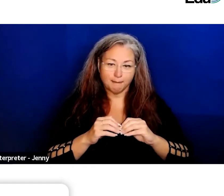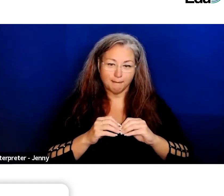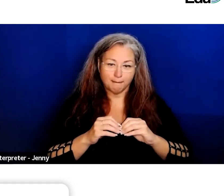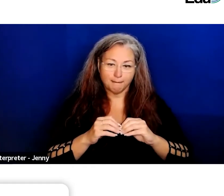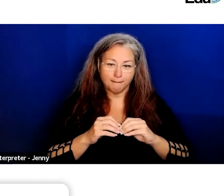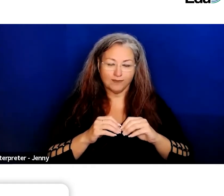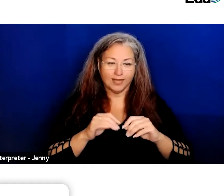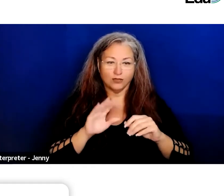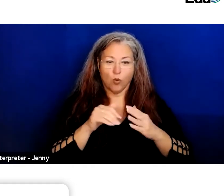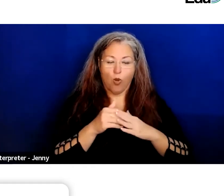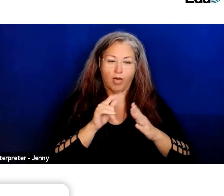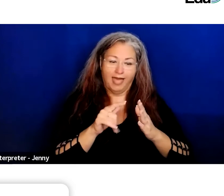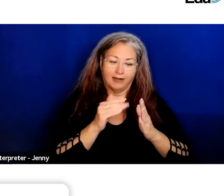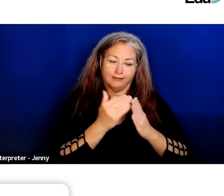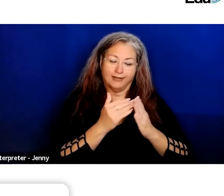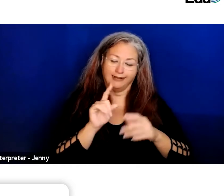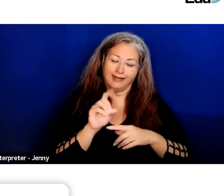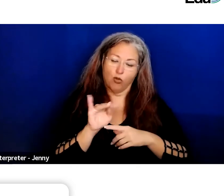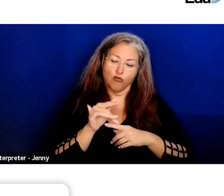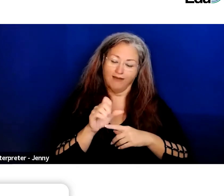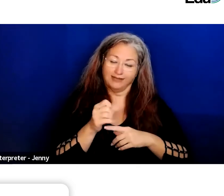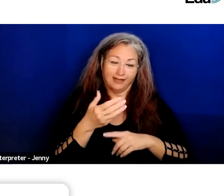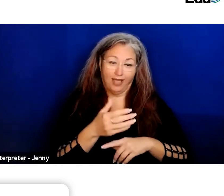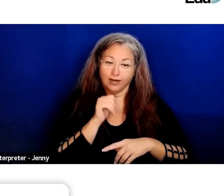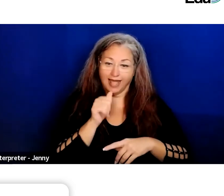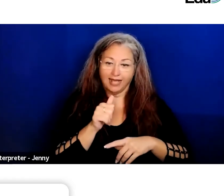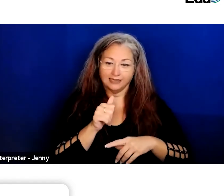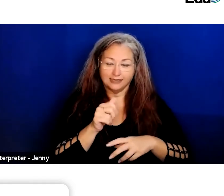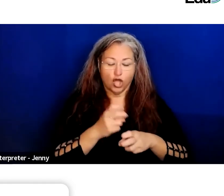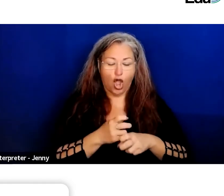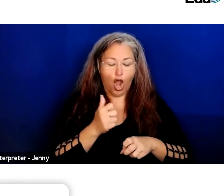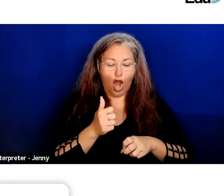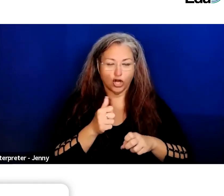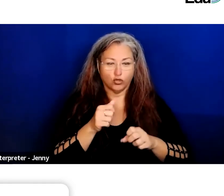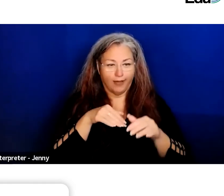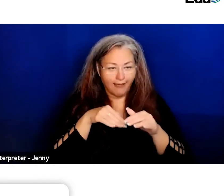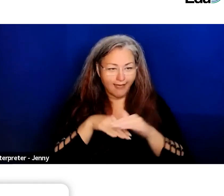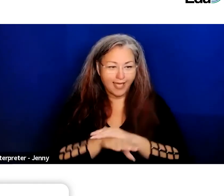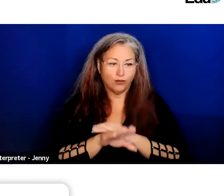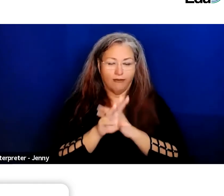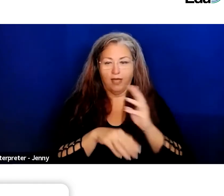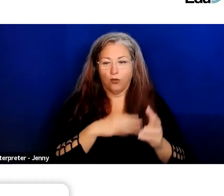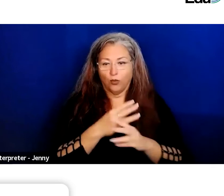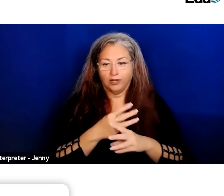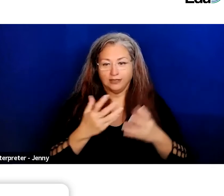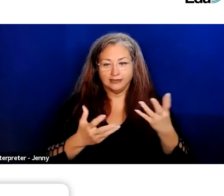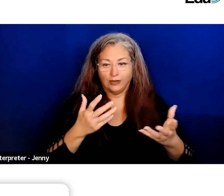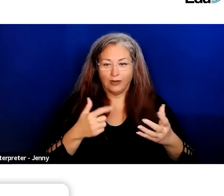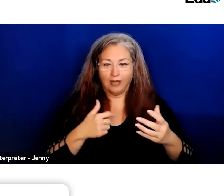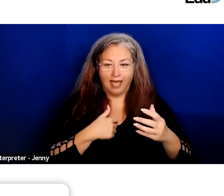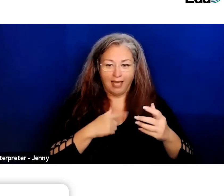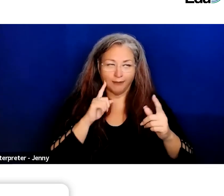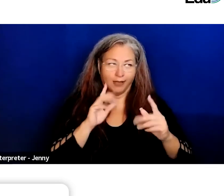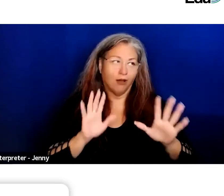these demographics are not there. And so it's just even harder to get into that world. And so I'm like, great,